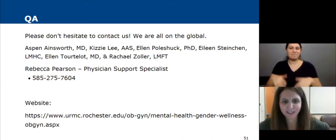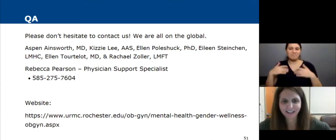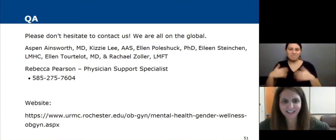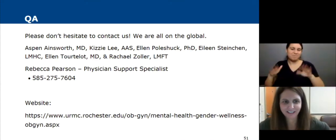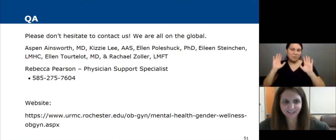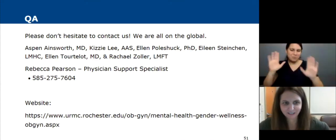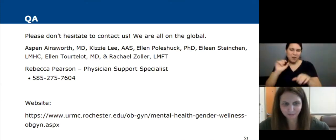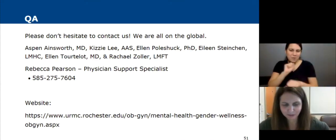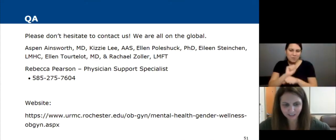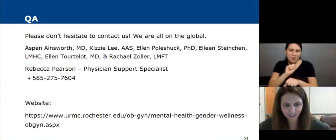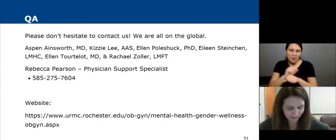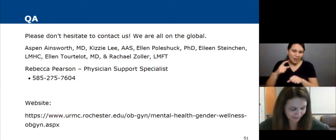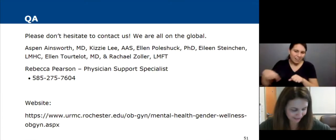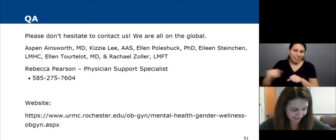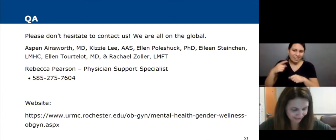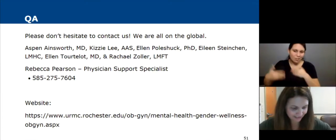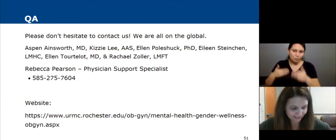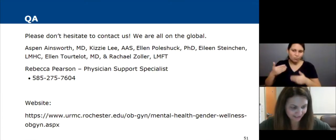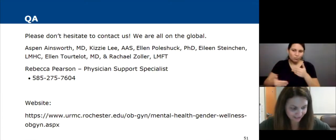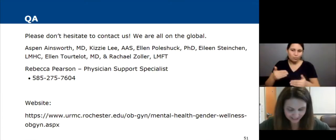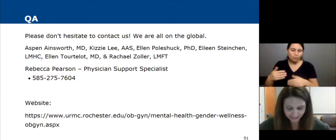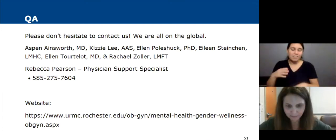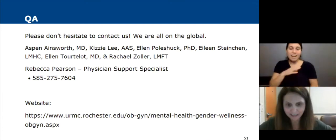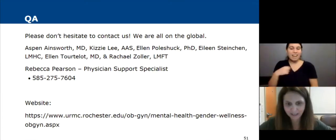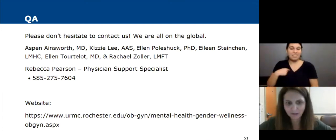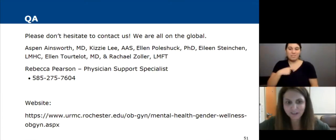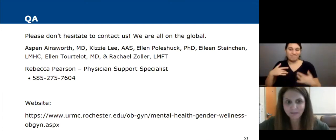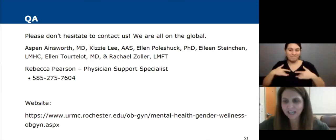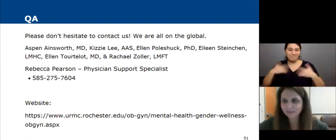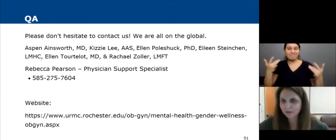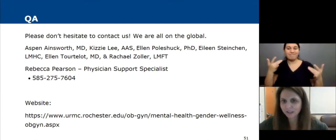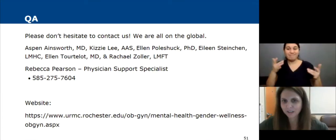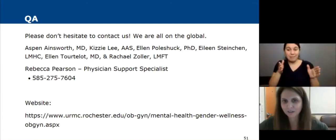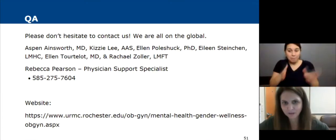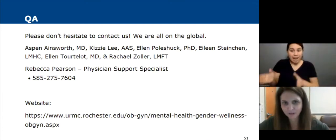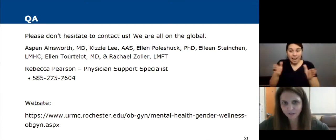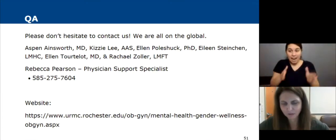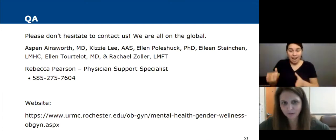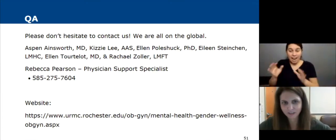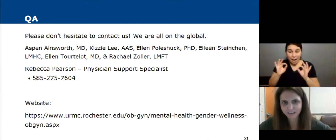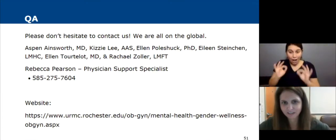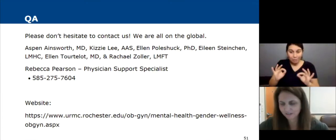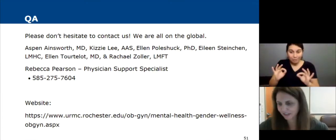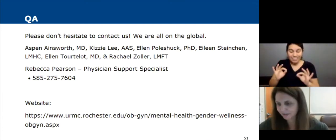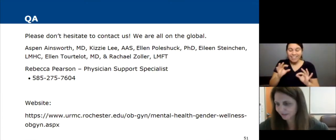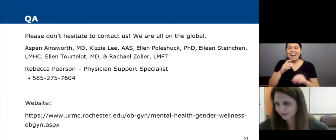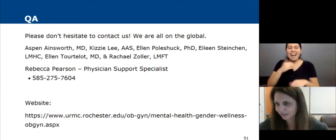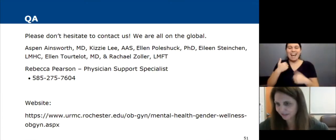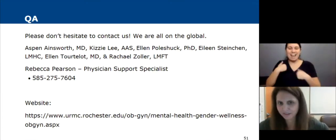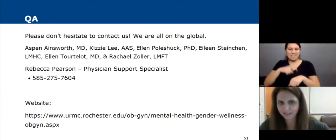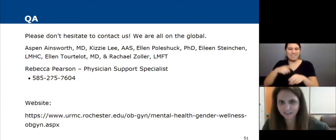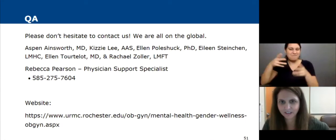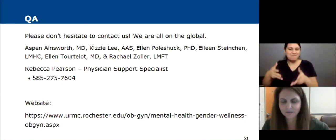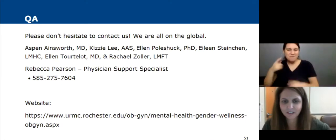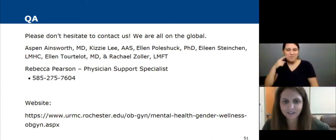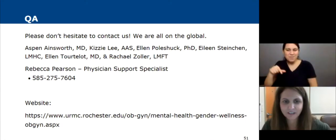is doing. And we're really happy that again, our planning worked, and we have a few minutes for QA, which I think Dr. Nasra is going